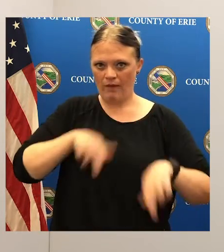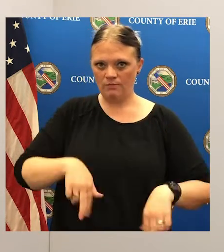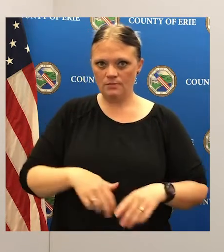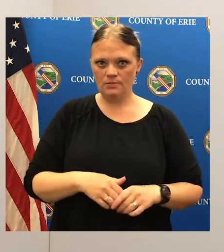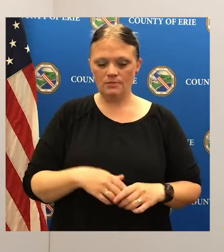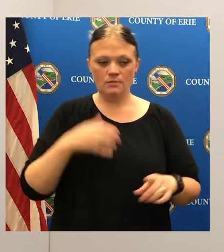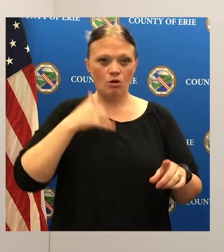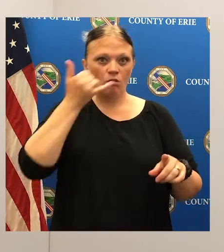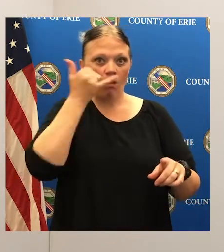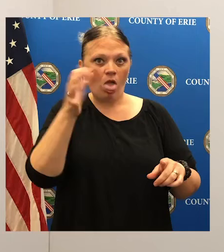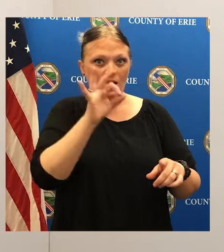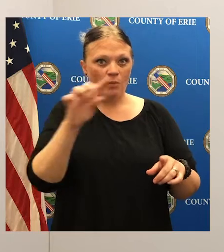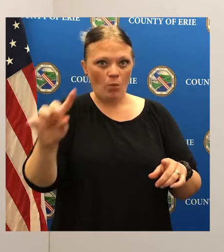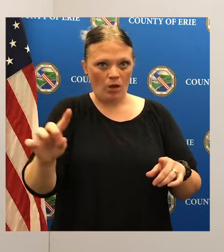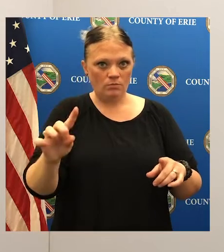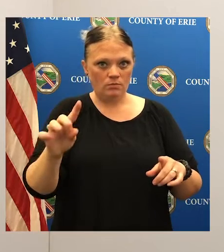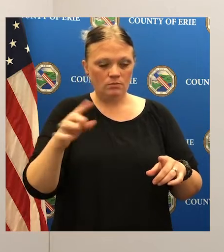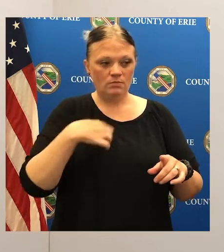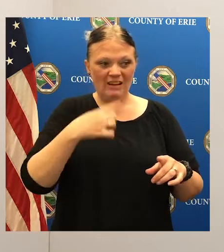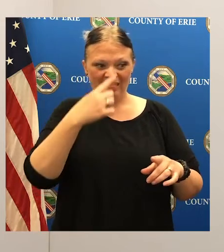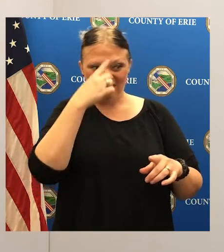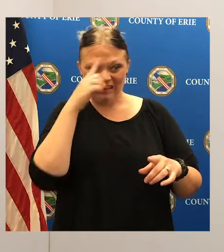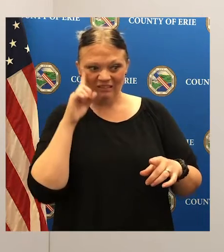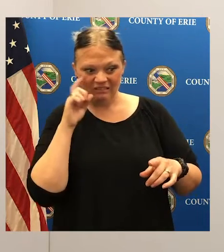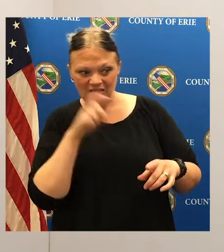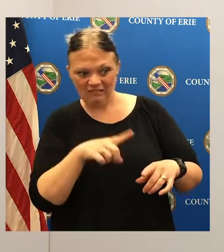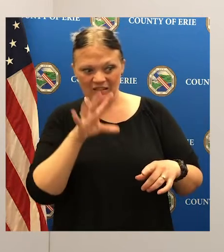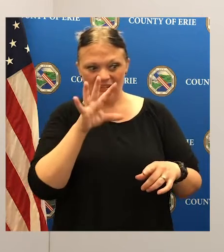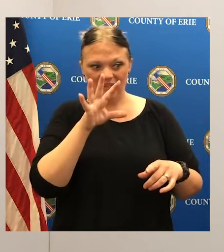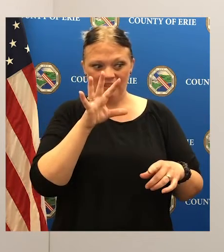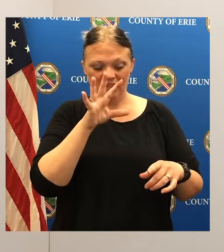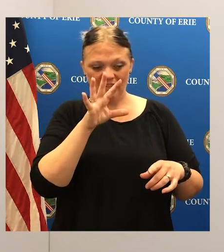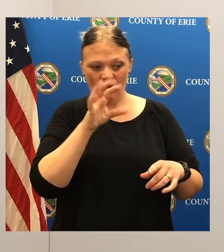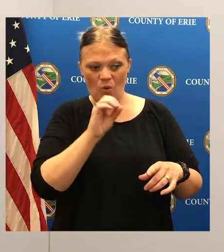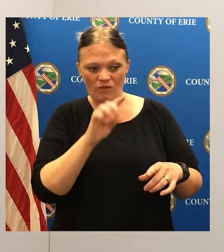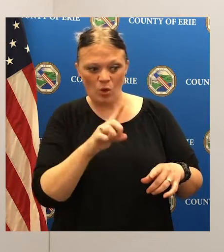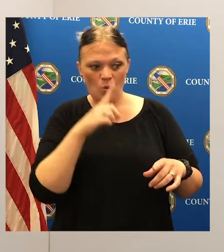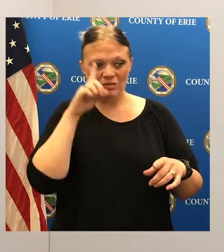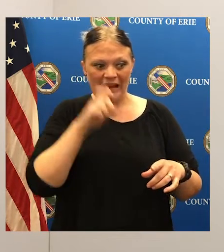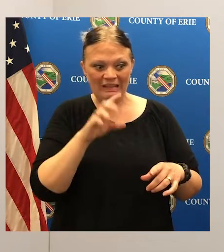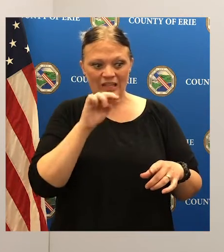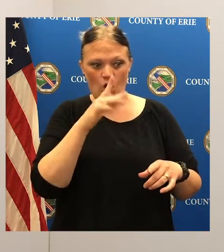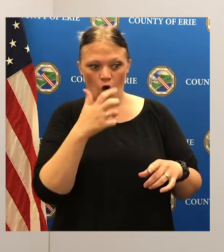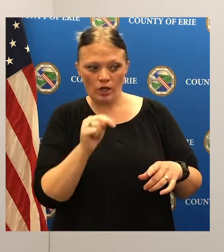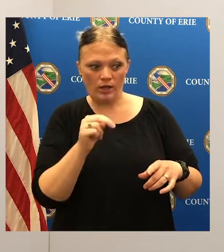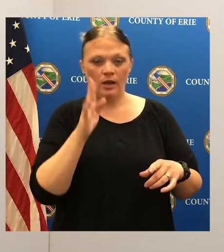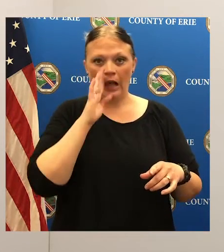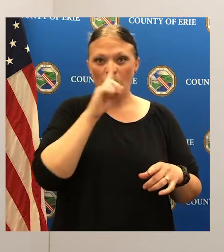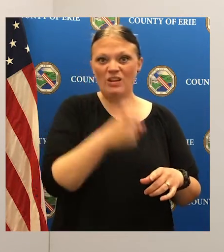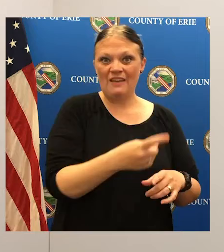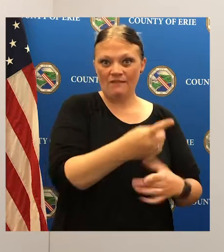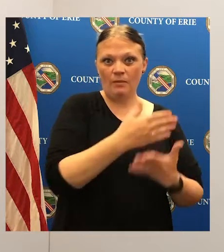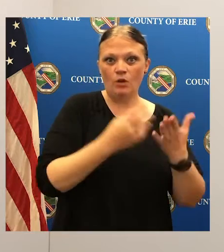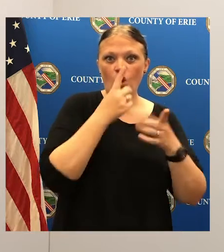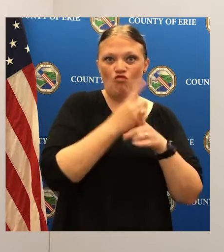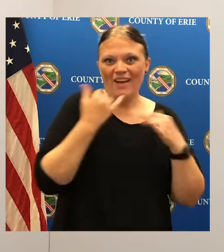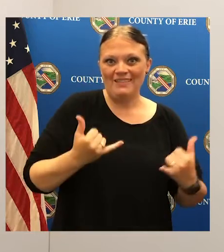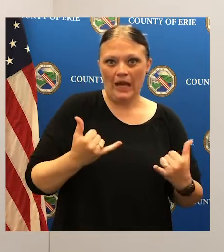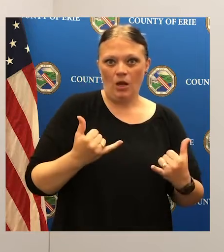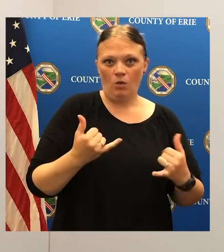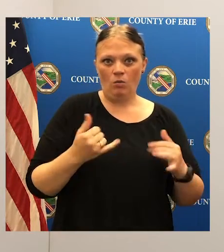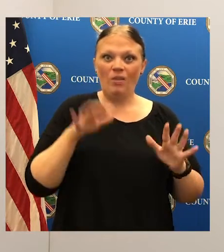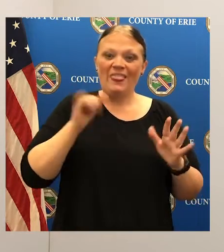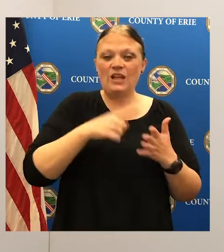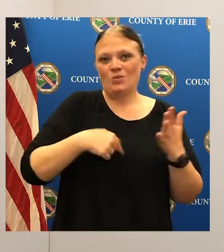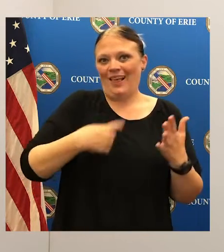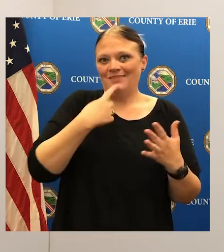no response. I'm calling 911. I think I see an overdose. I need a car with Narcan. I'm going to give them some Narcan right now.